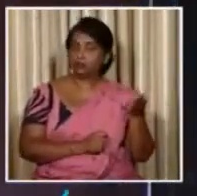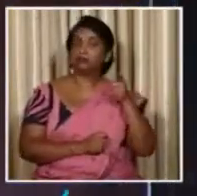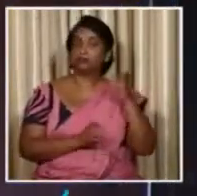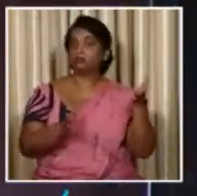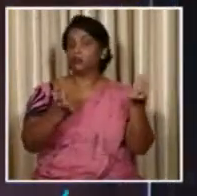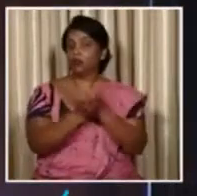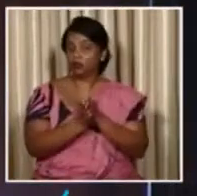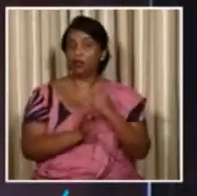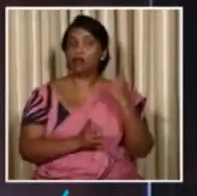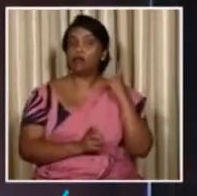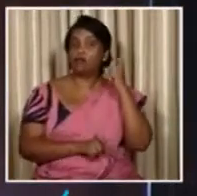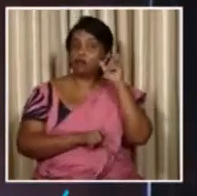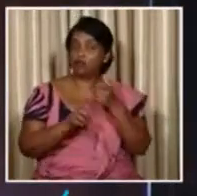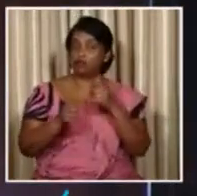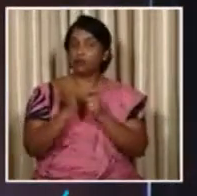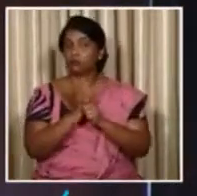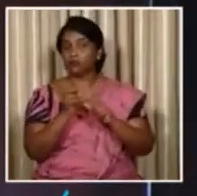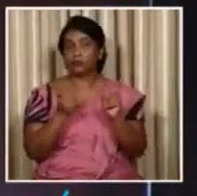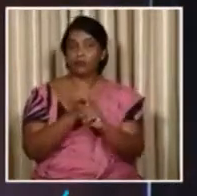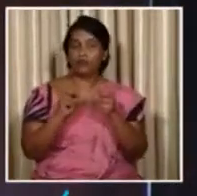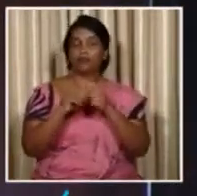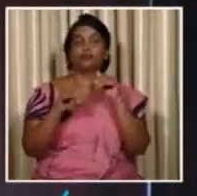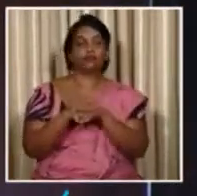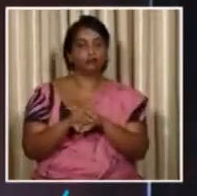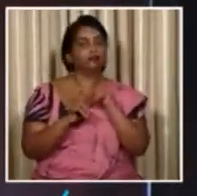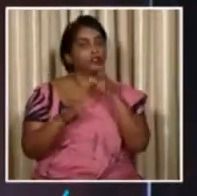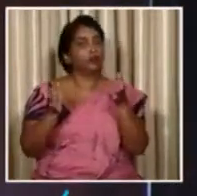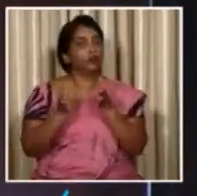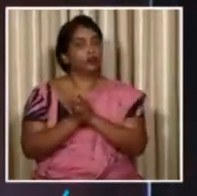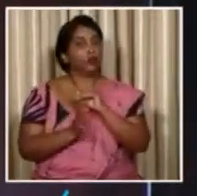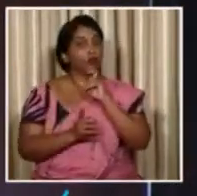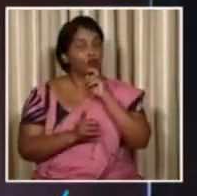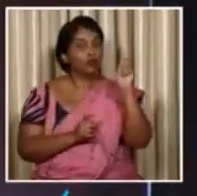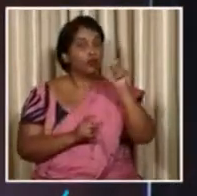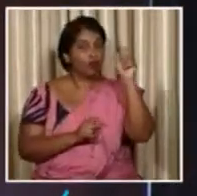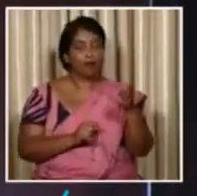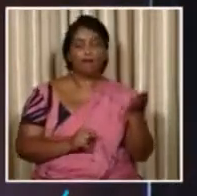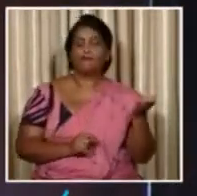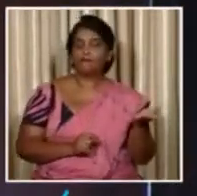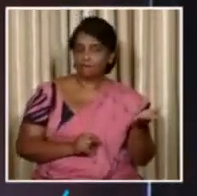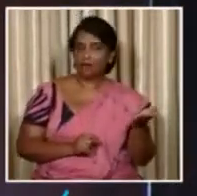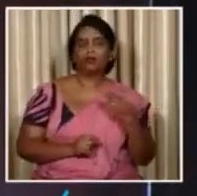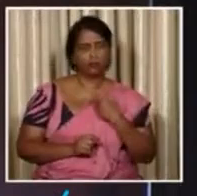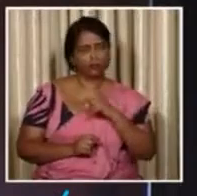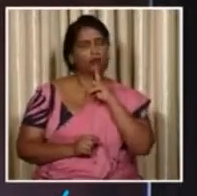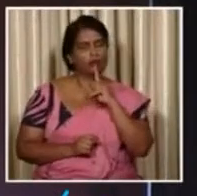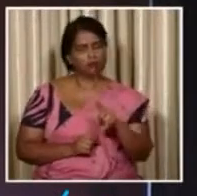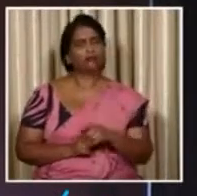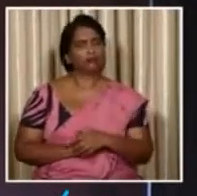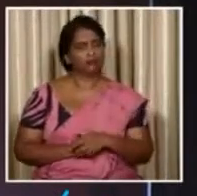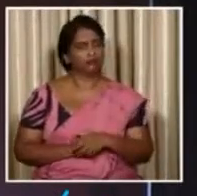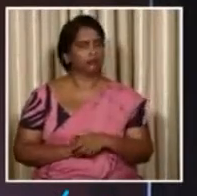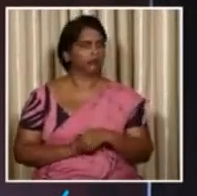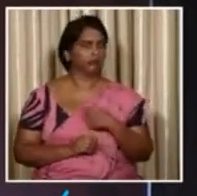anugata wana hamuda niladharin innawa. Ekata anugata wana adhikaran niladharin innawa. Mama kiyana viruddha. That is what he